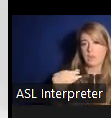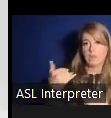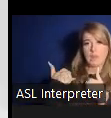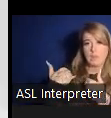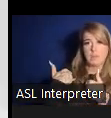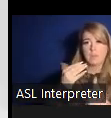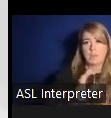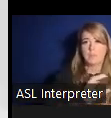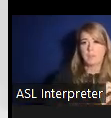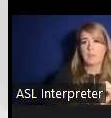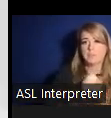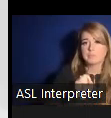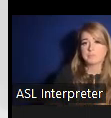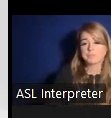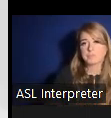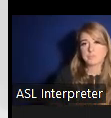committee.